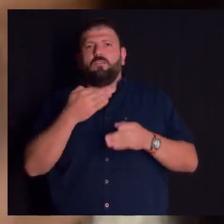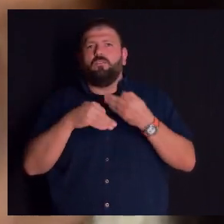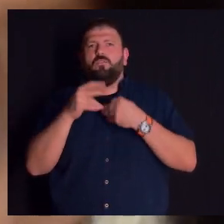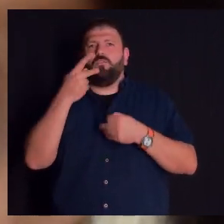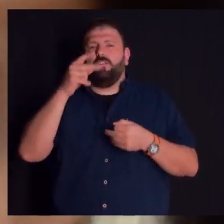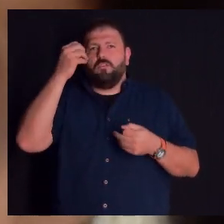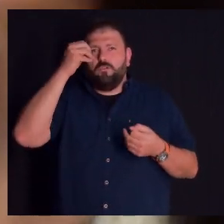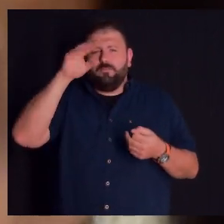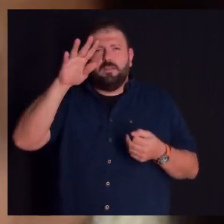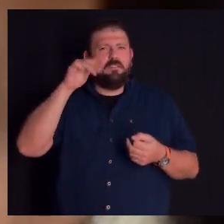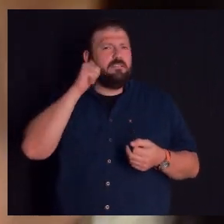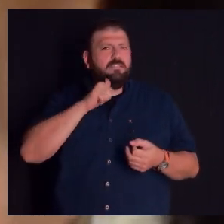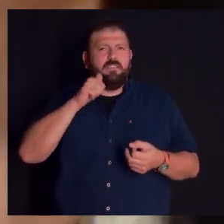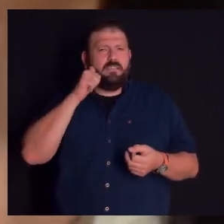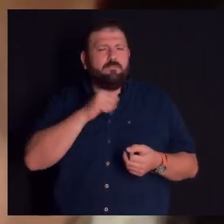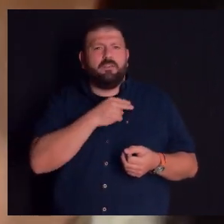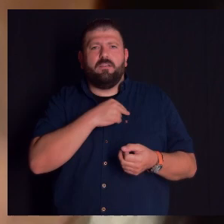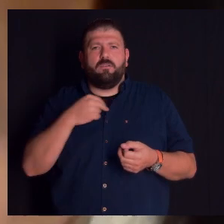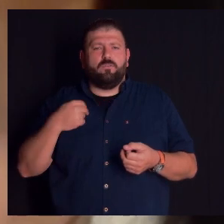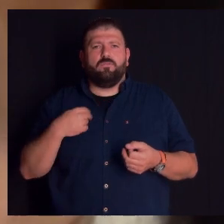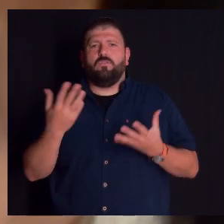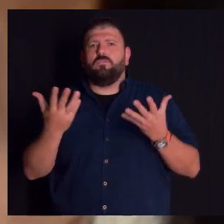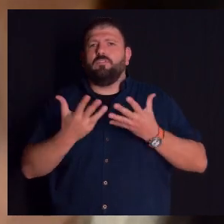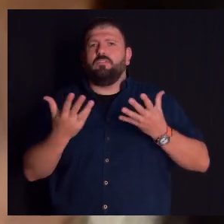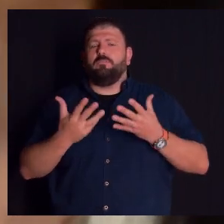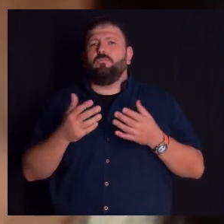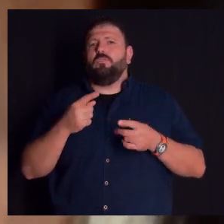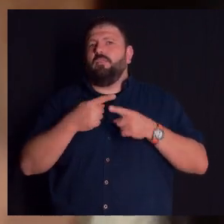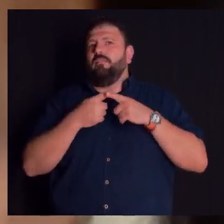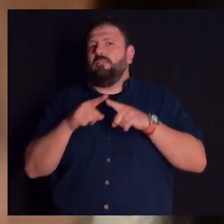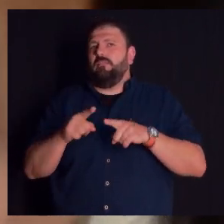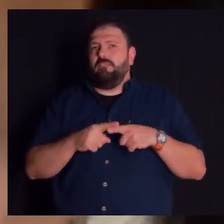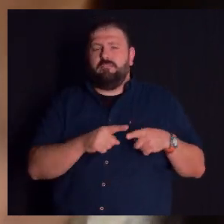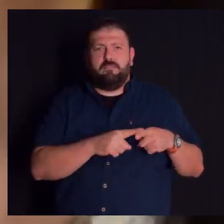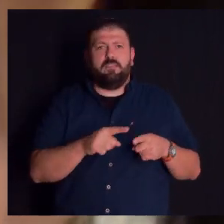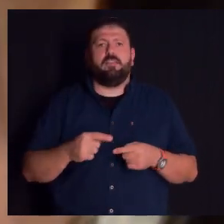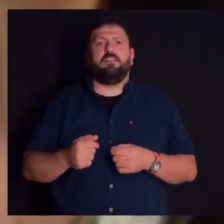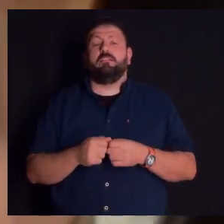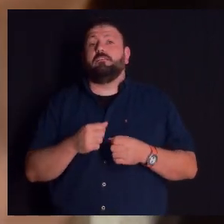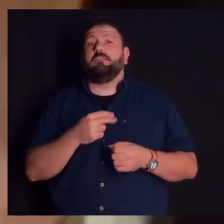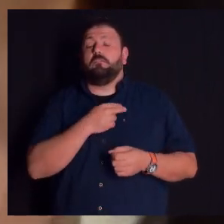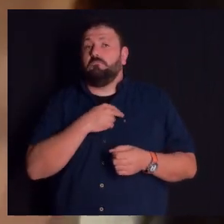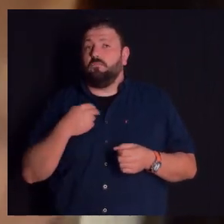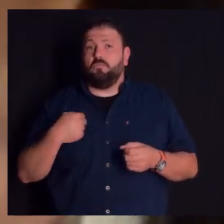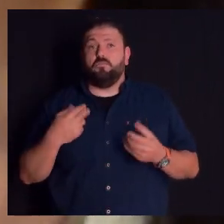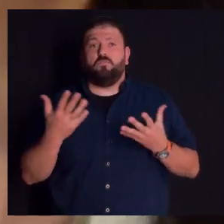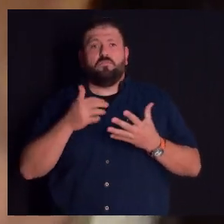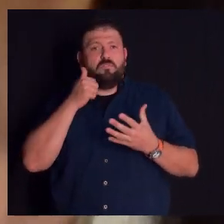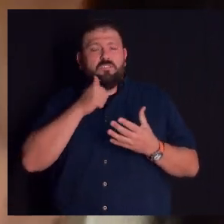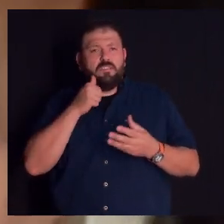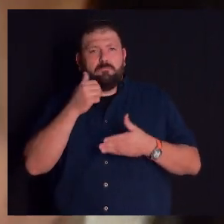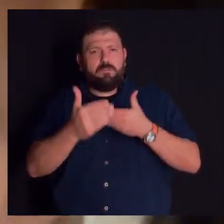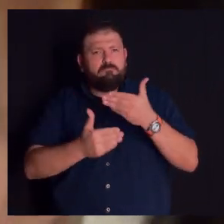remembering OmniLife's history, we've been doing business something